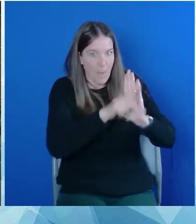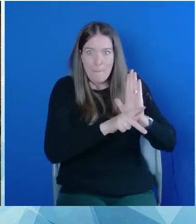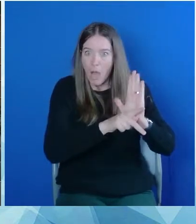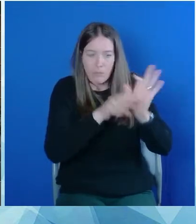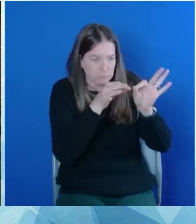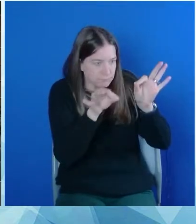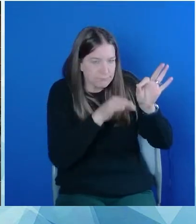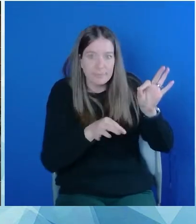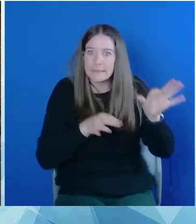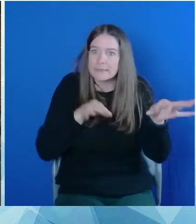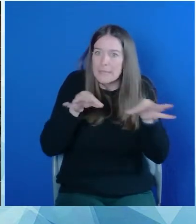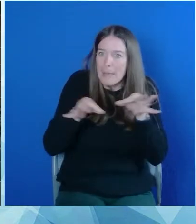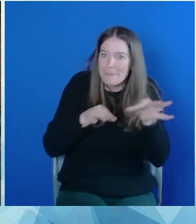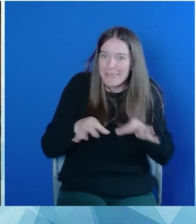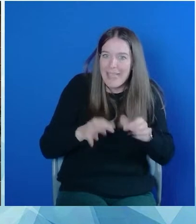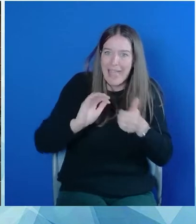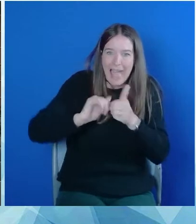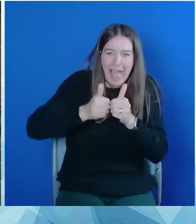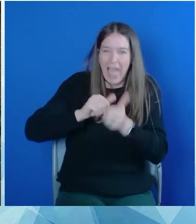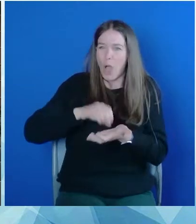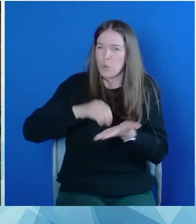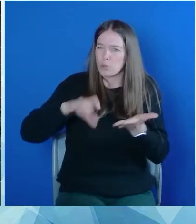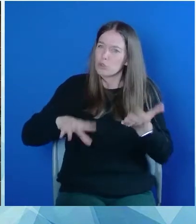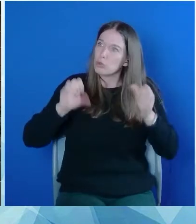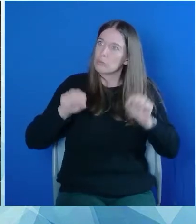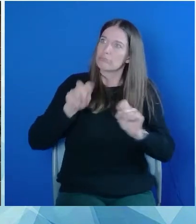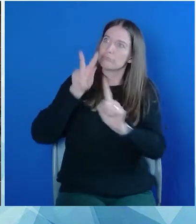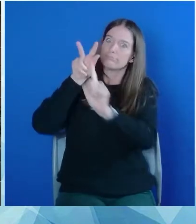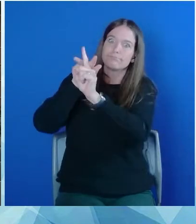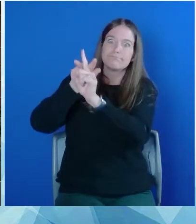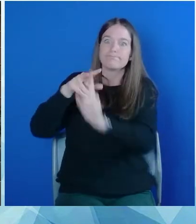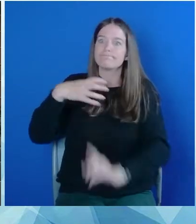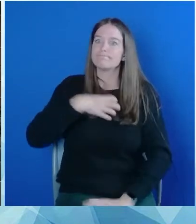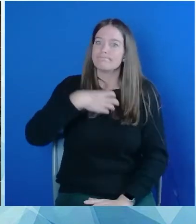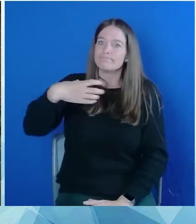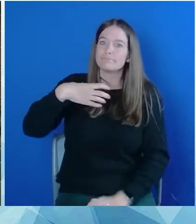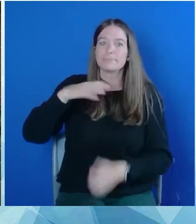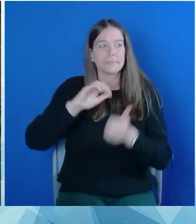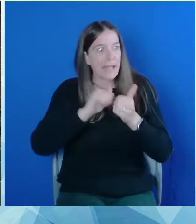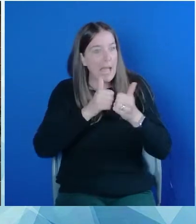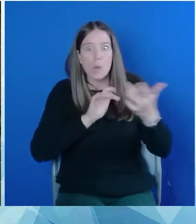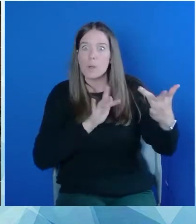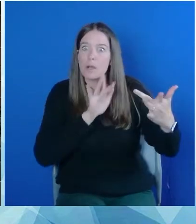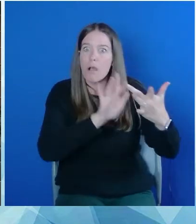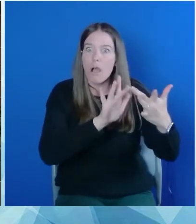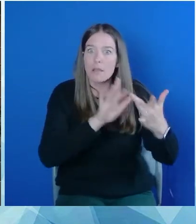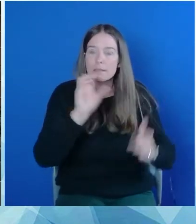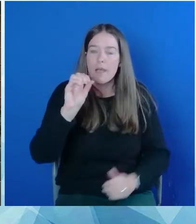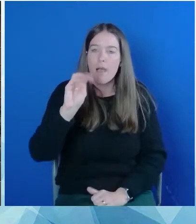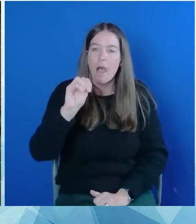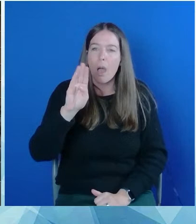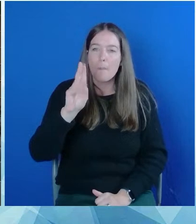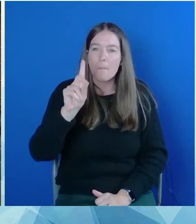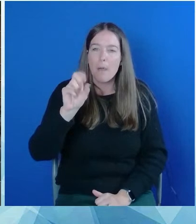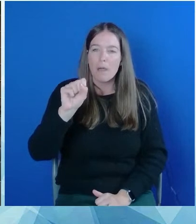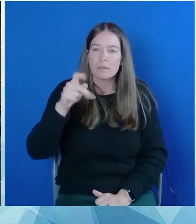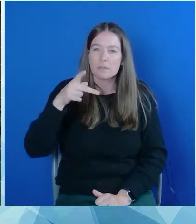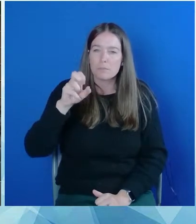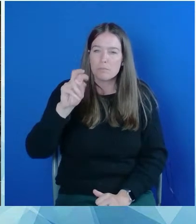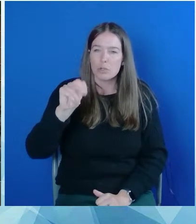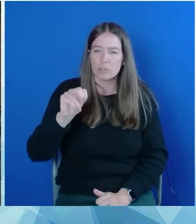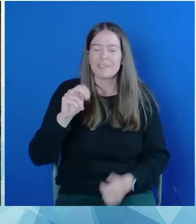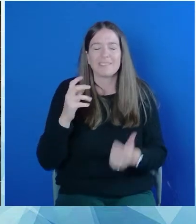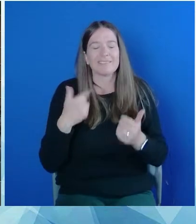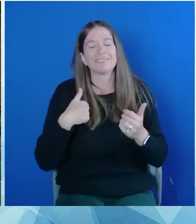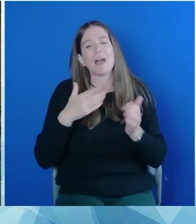file complaints or how students can contact the ombudsperson. So I ask that you please include that in the process. Students should have access in their